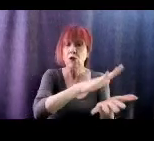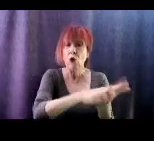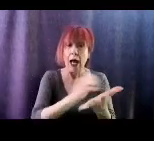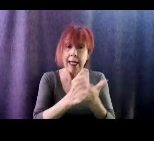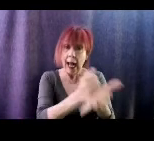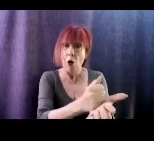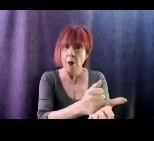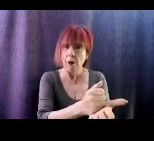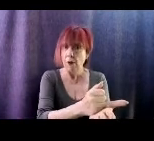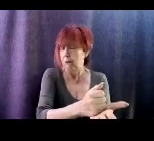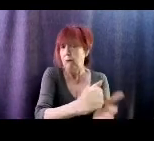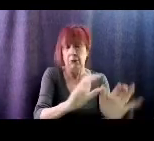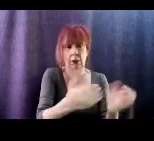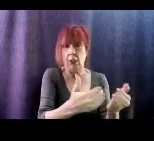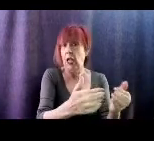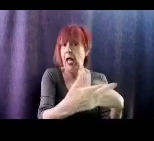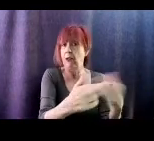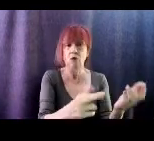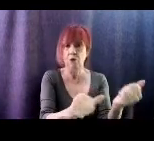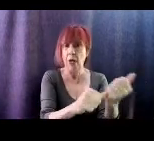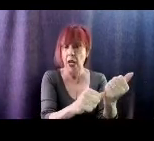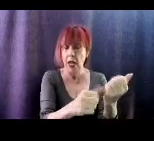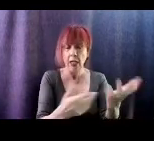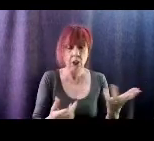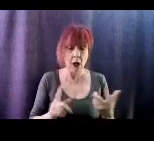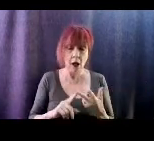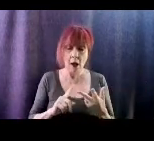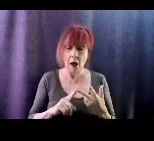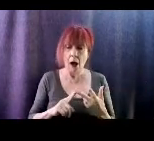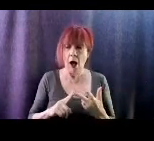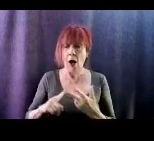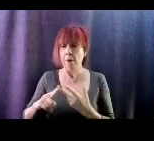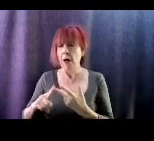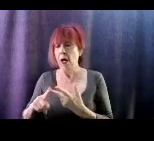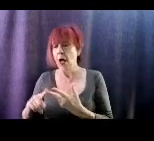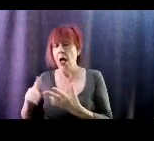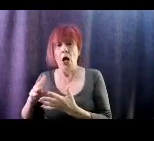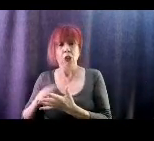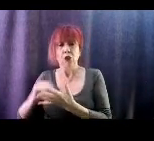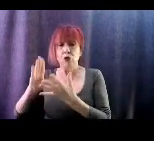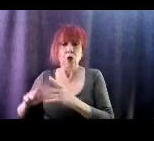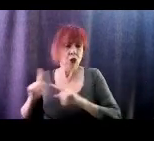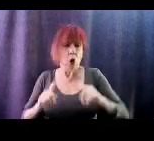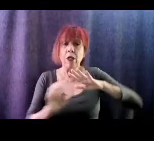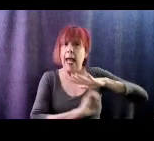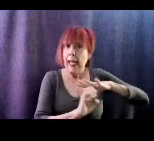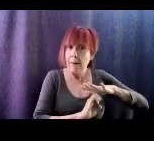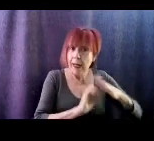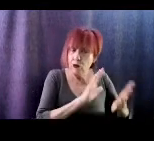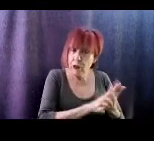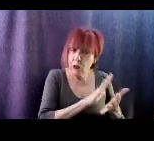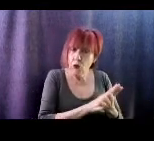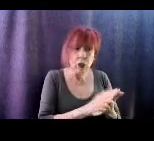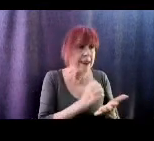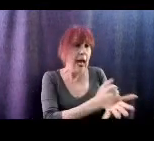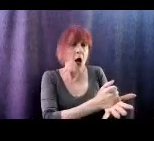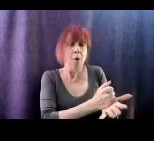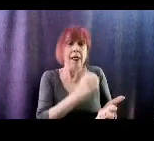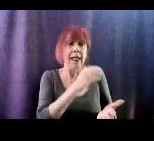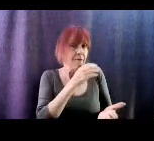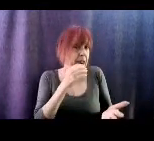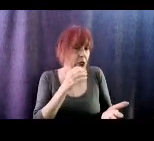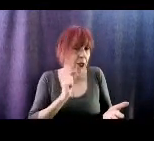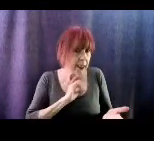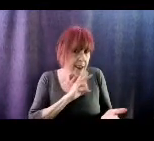classroom aides. We've had students go into elementary schools and help the cafeteria staff